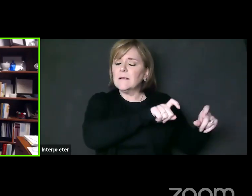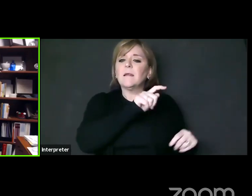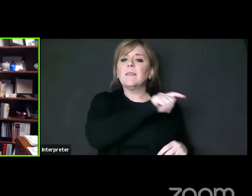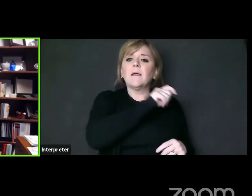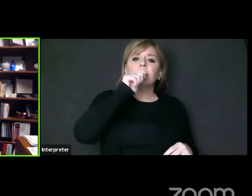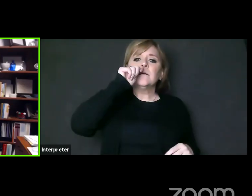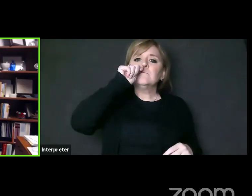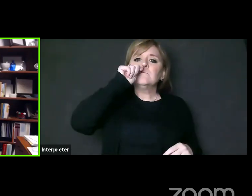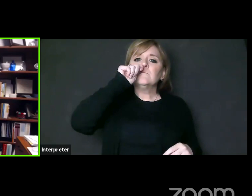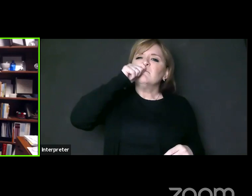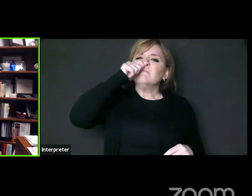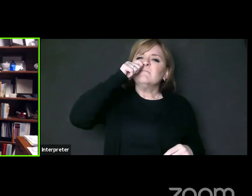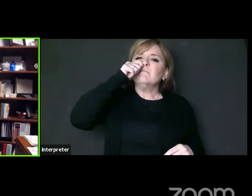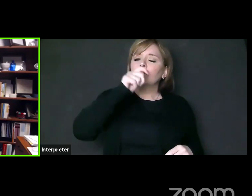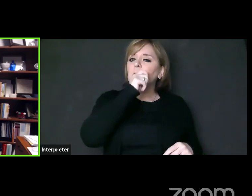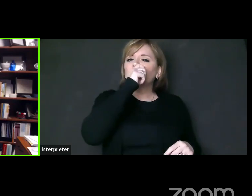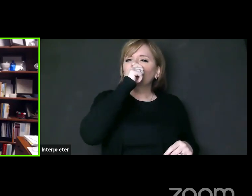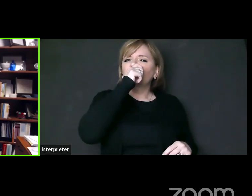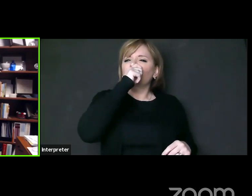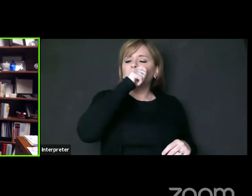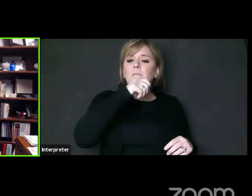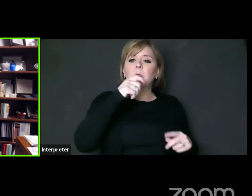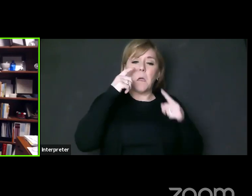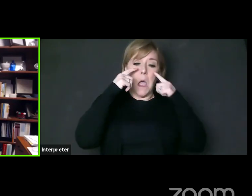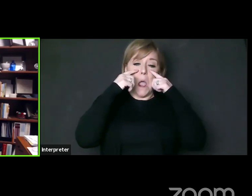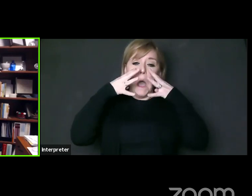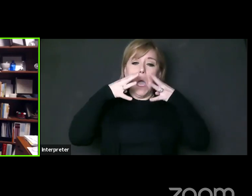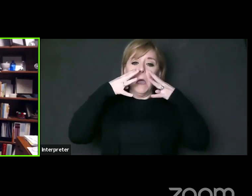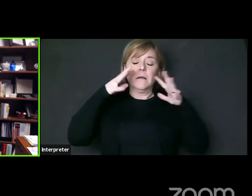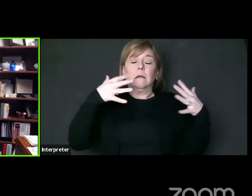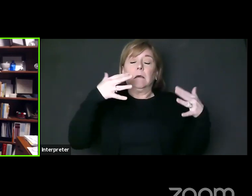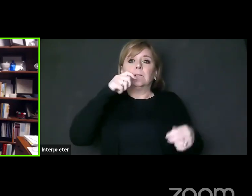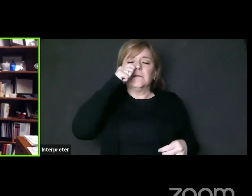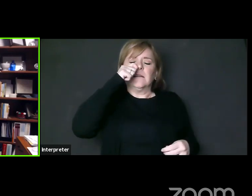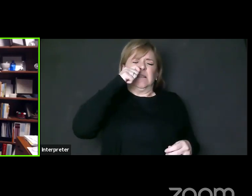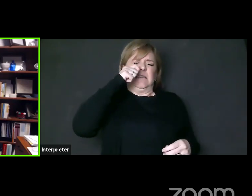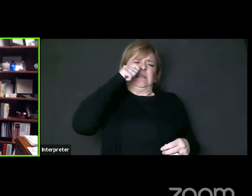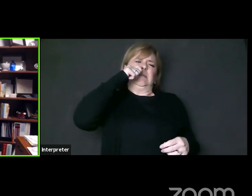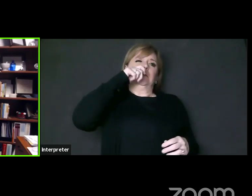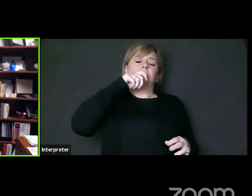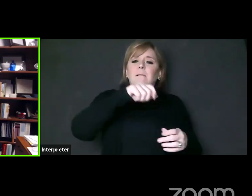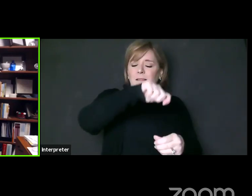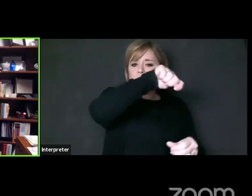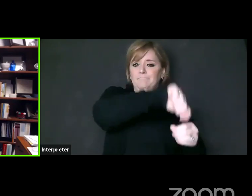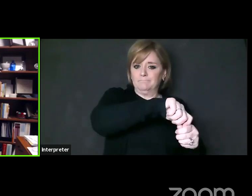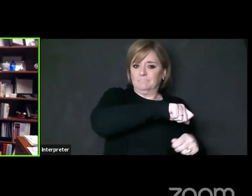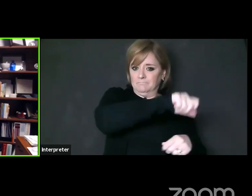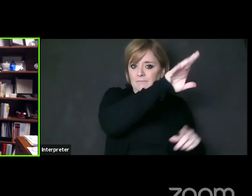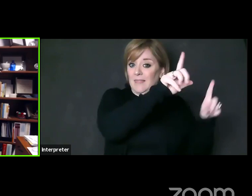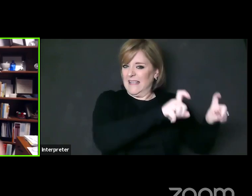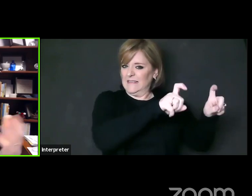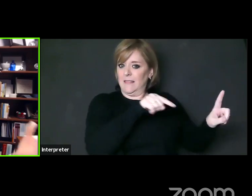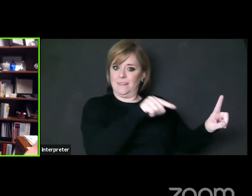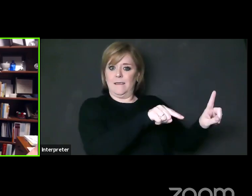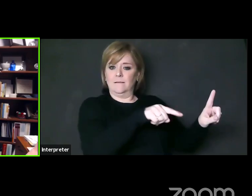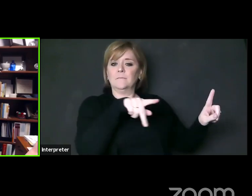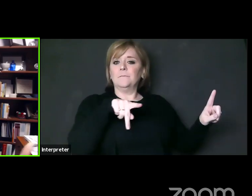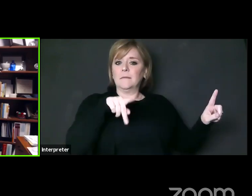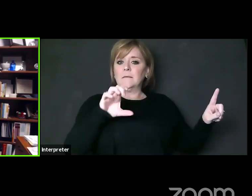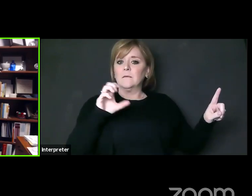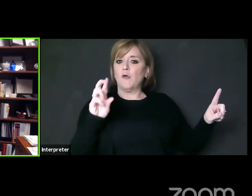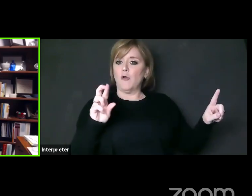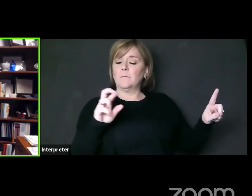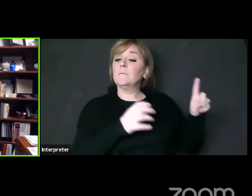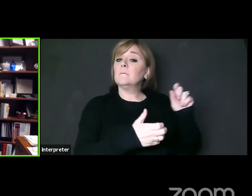nose, run it around, make your eyes water a little bit, and then they take it. And then in most of our tests here in Lubbock are sent off